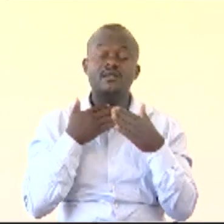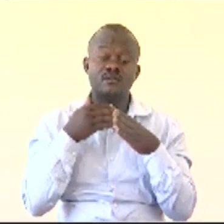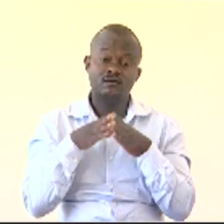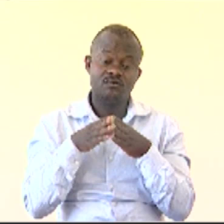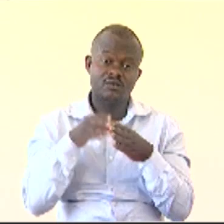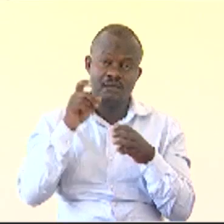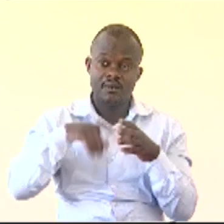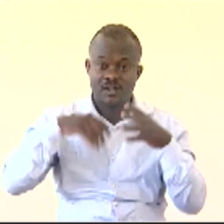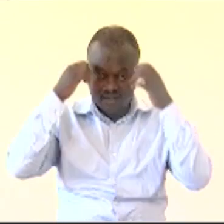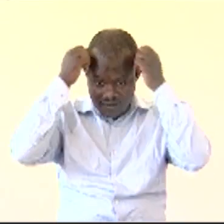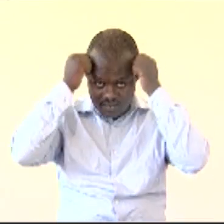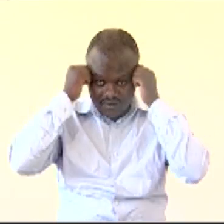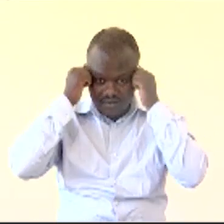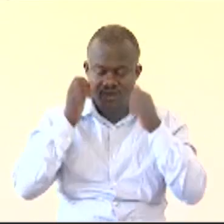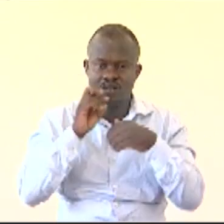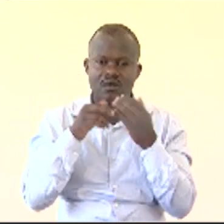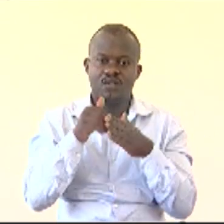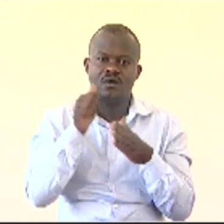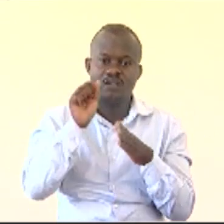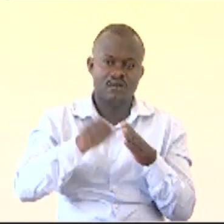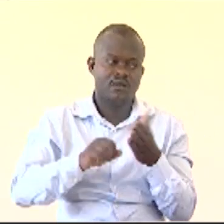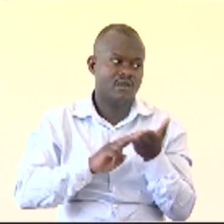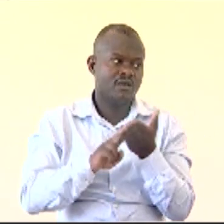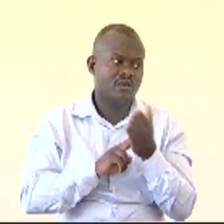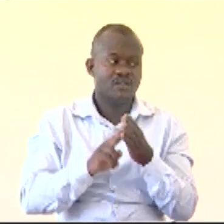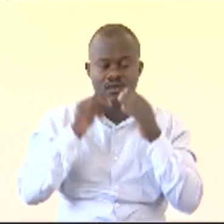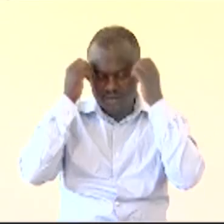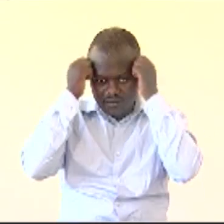sex, or you can use condoms.